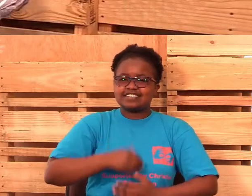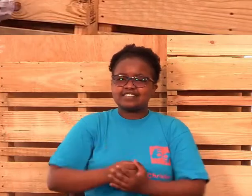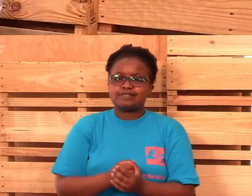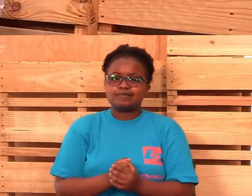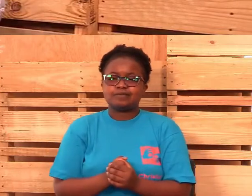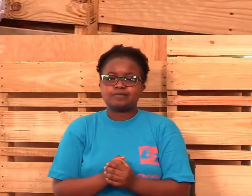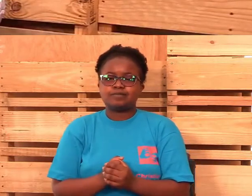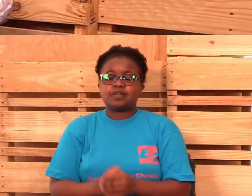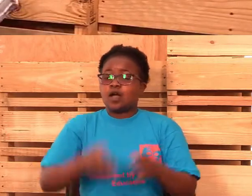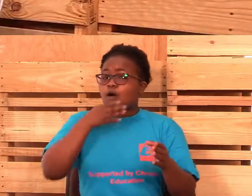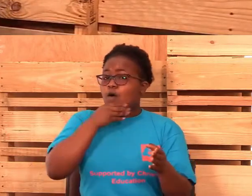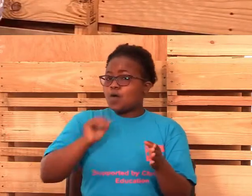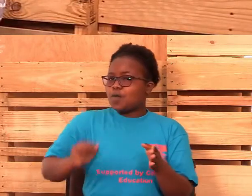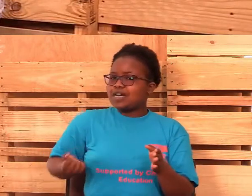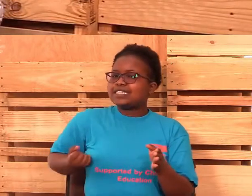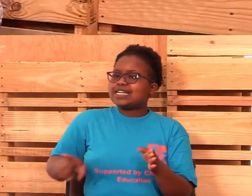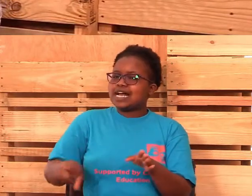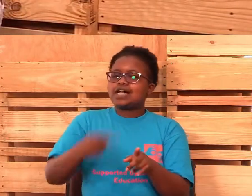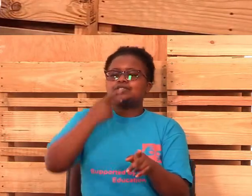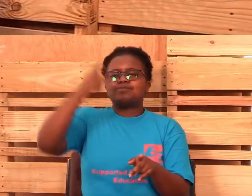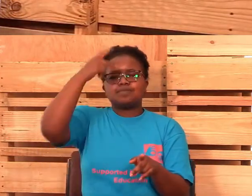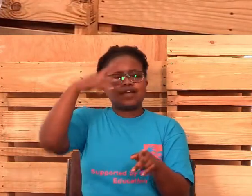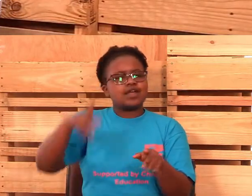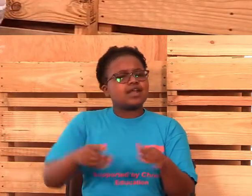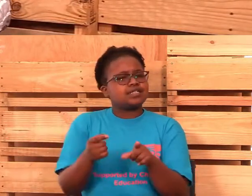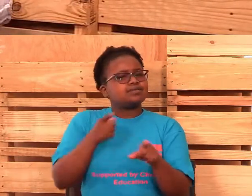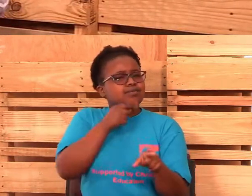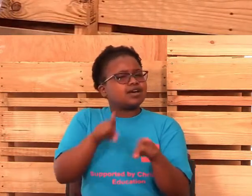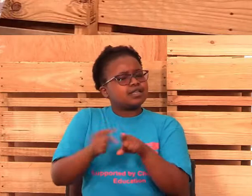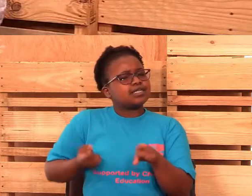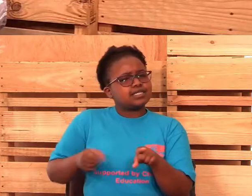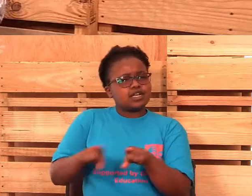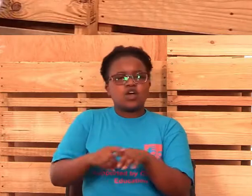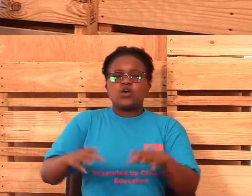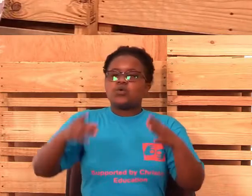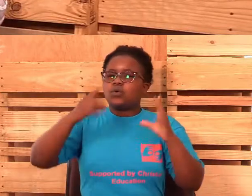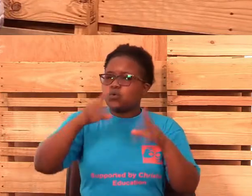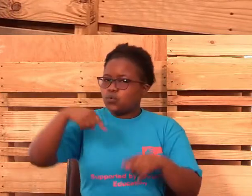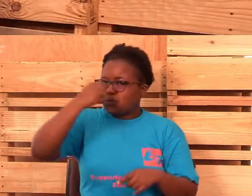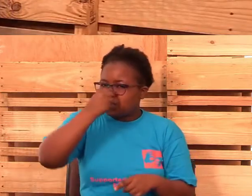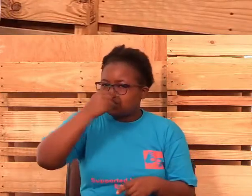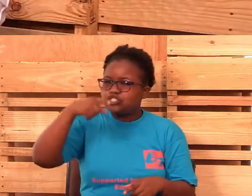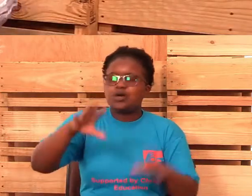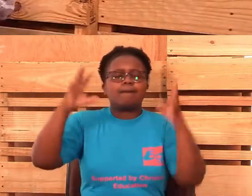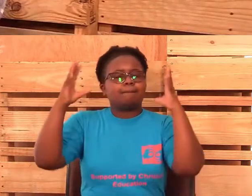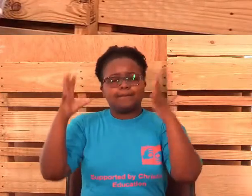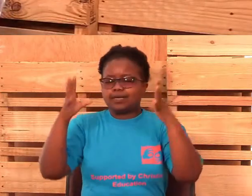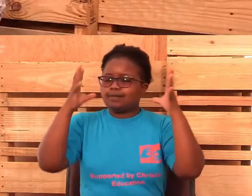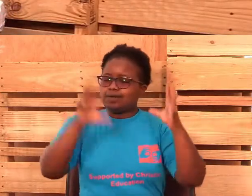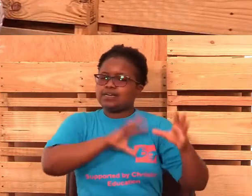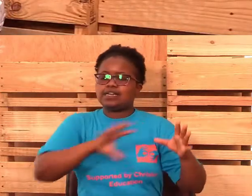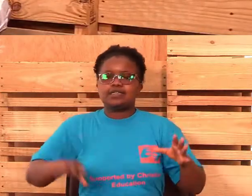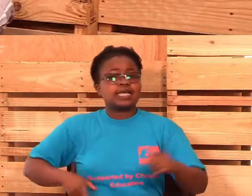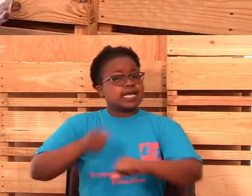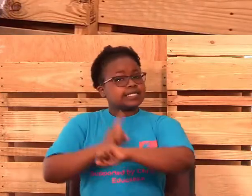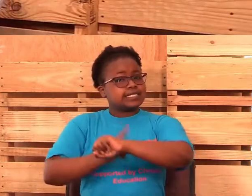heart. So boys and girls, parents and guardians, we wish you a Merry, Merry Christmas. And even as you begin a new